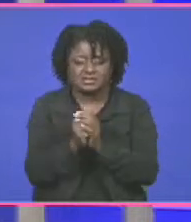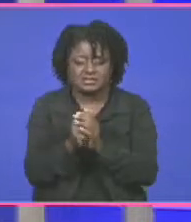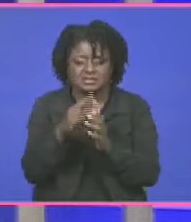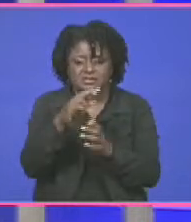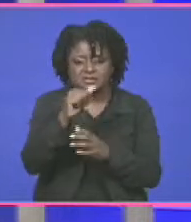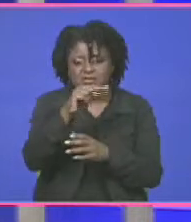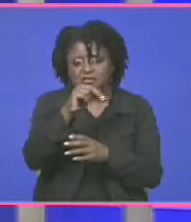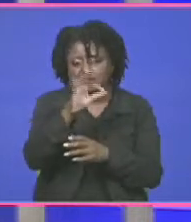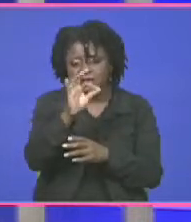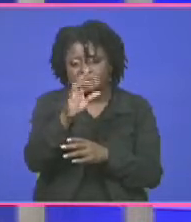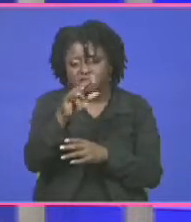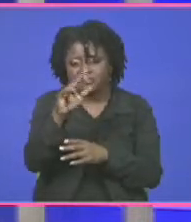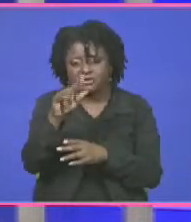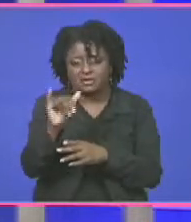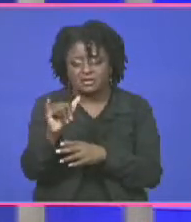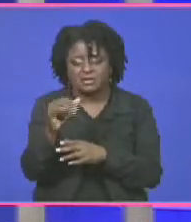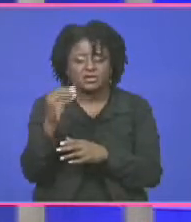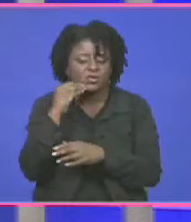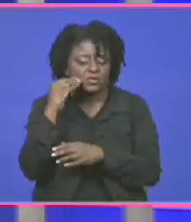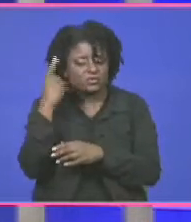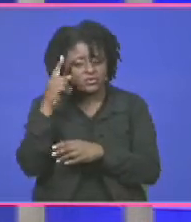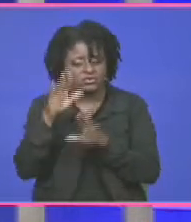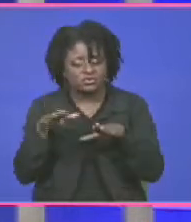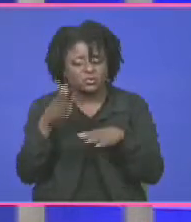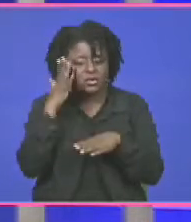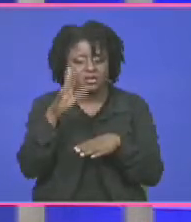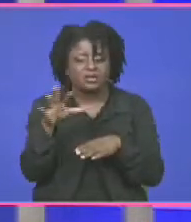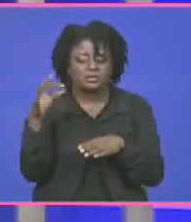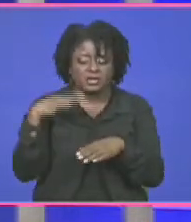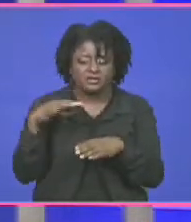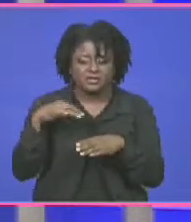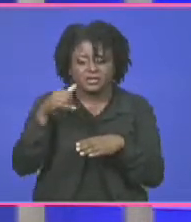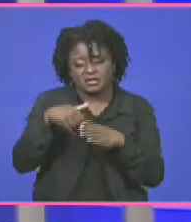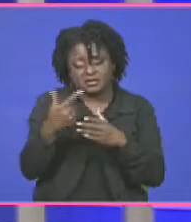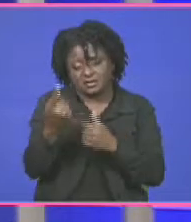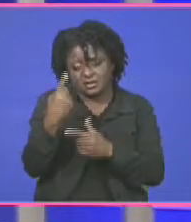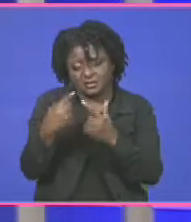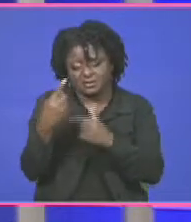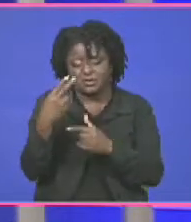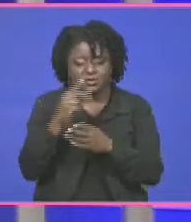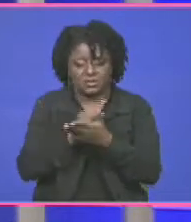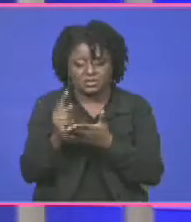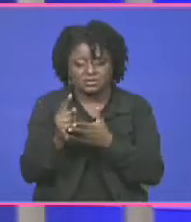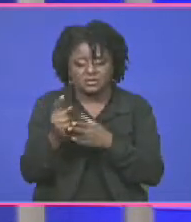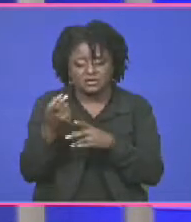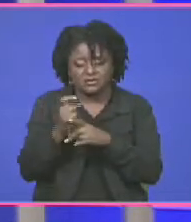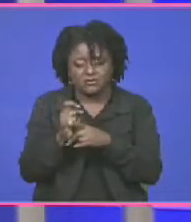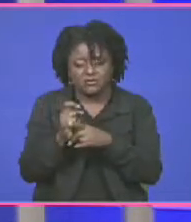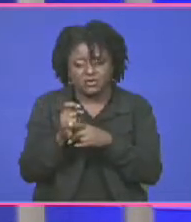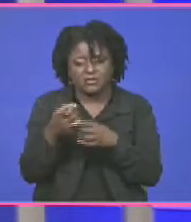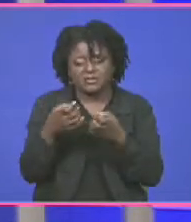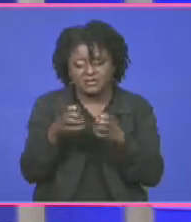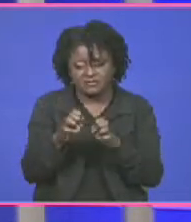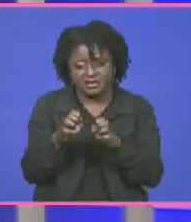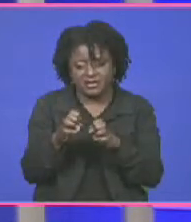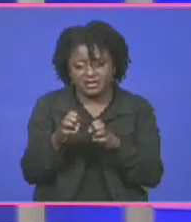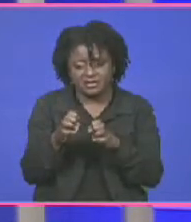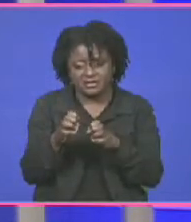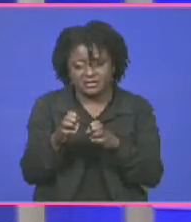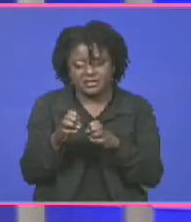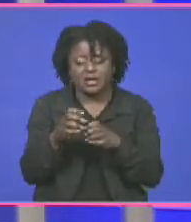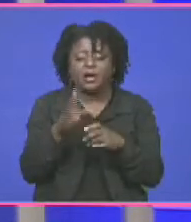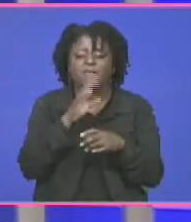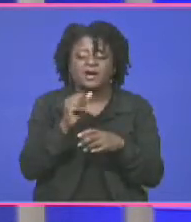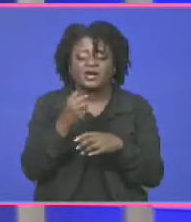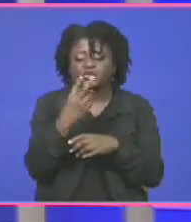The Ronald Frehley Home for Children will benefit in the coming weeks from a charity fundraiser hosted by Nev and Friends. The benefit concert will be hosted by